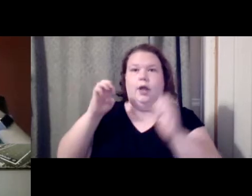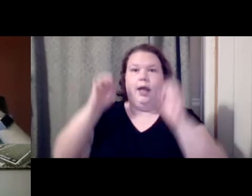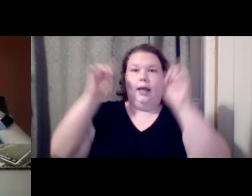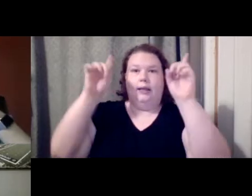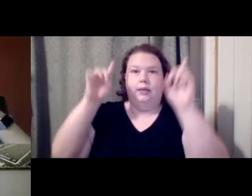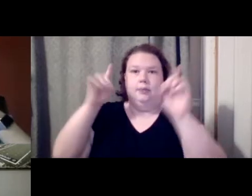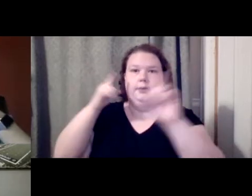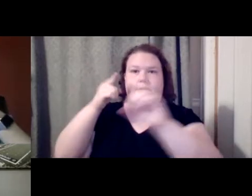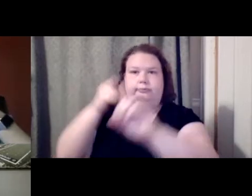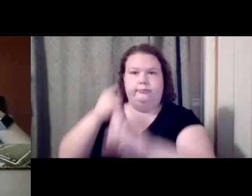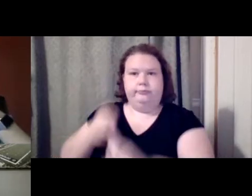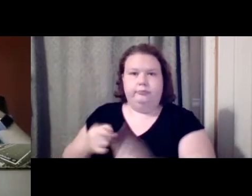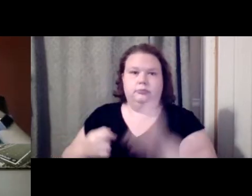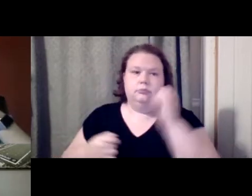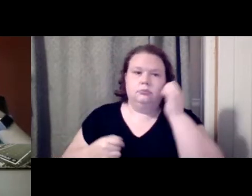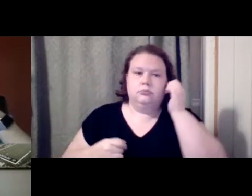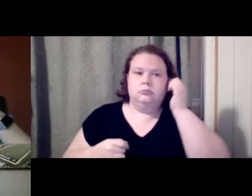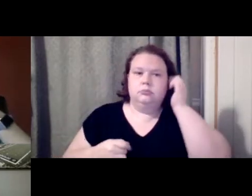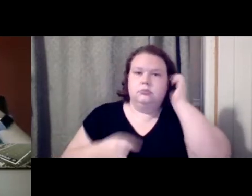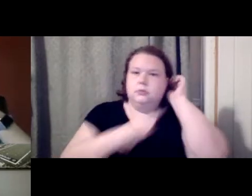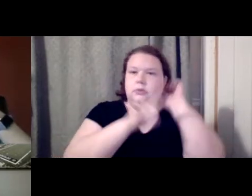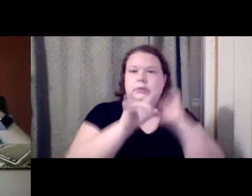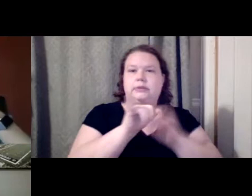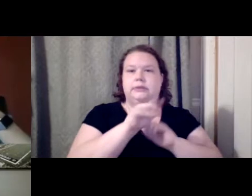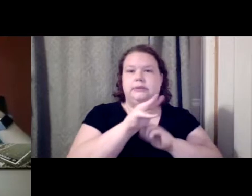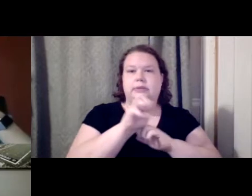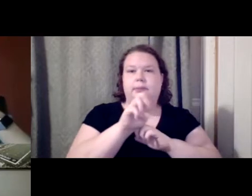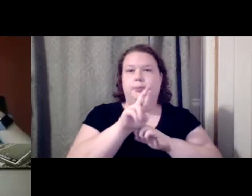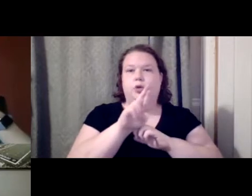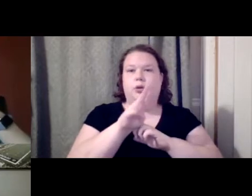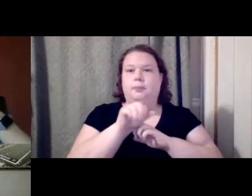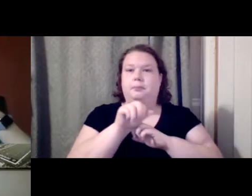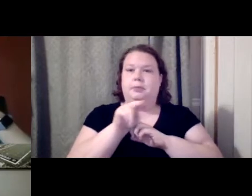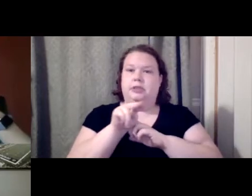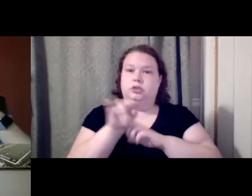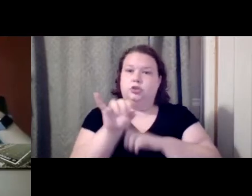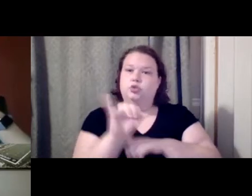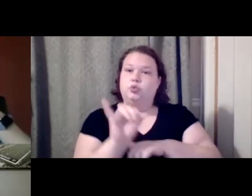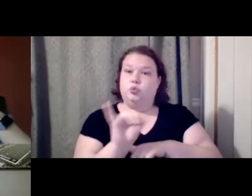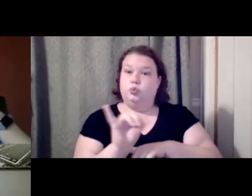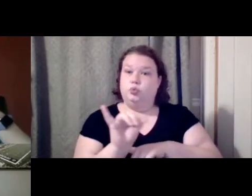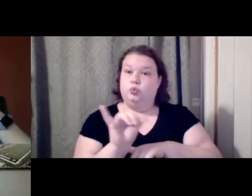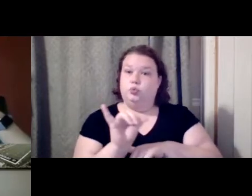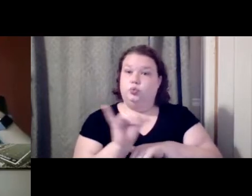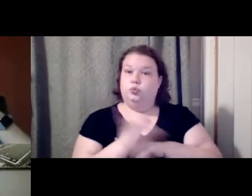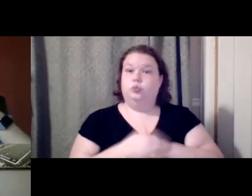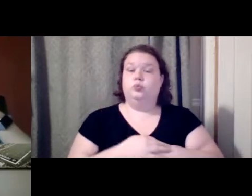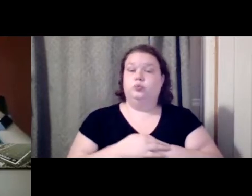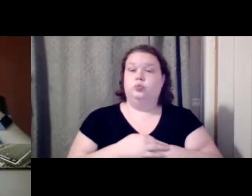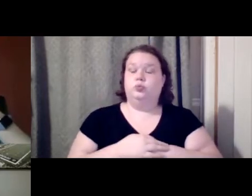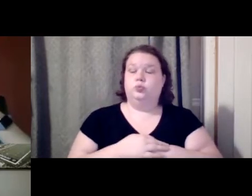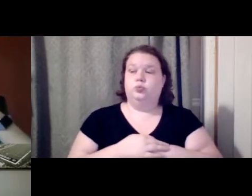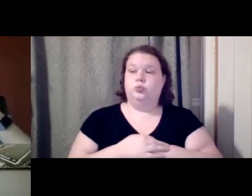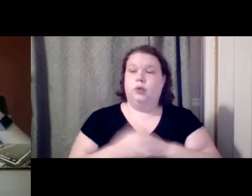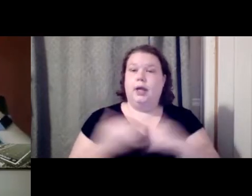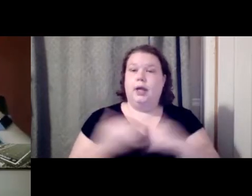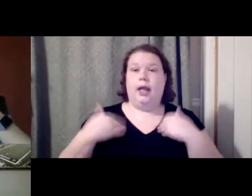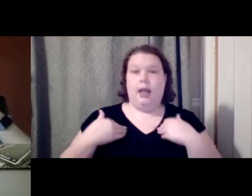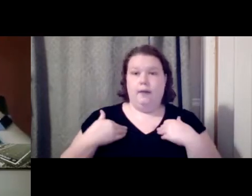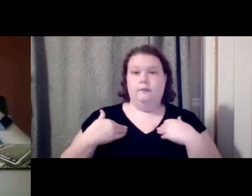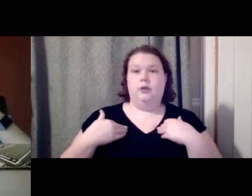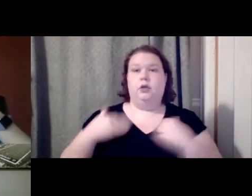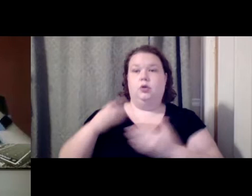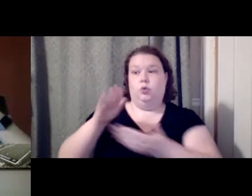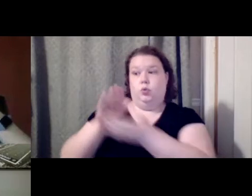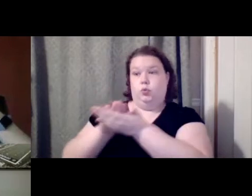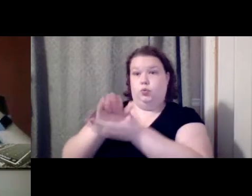and it goes to something that Zimmerman said as well, which is having the adequate facilities to be able to accomplish the